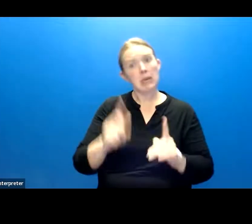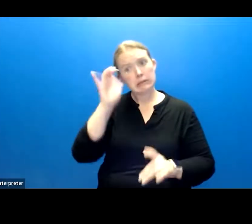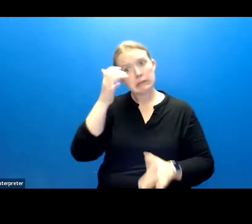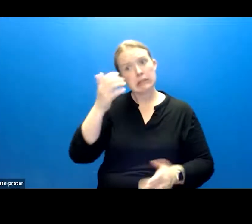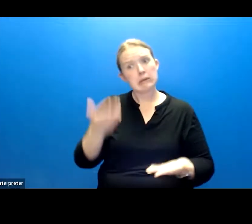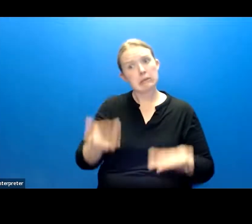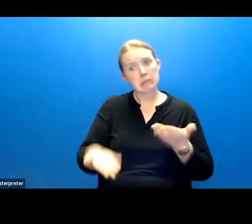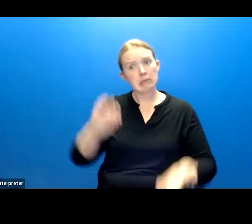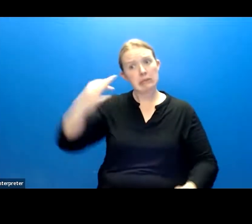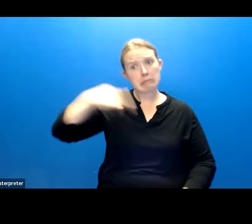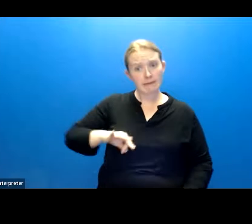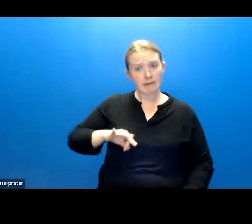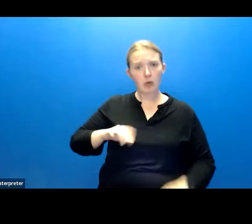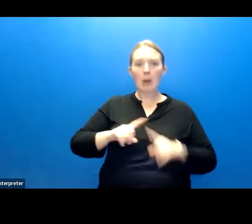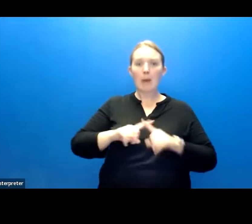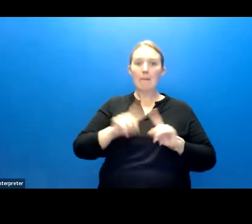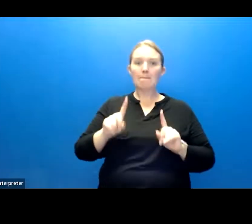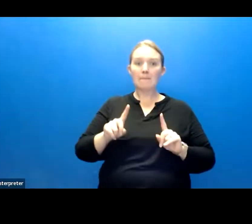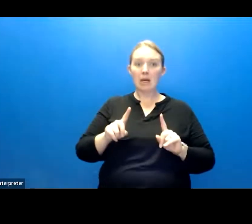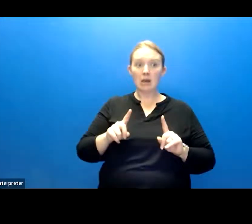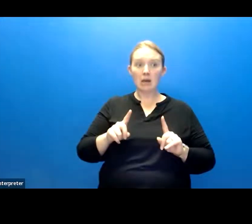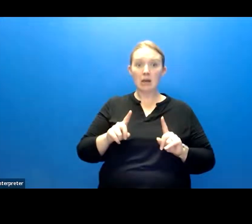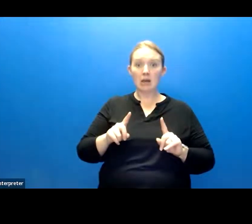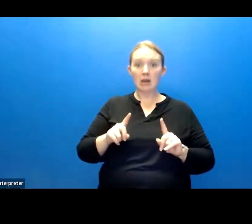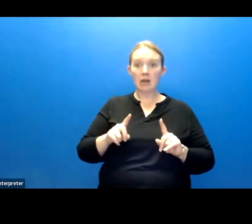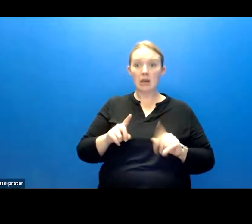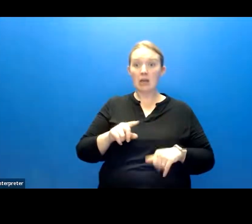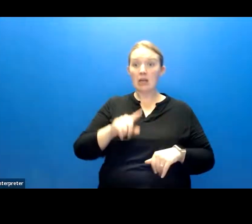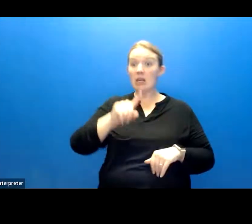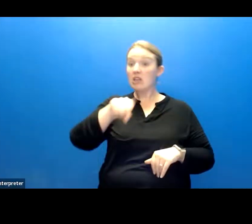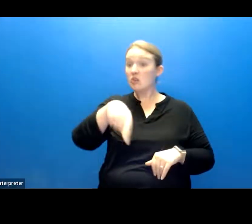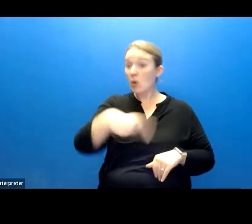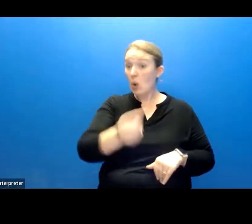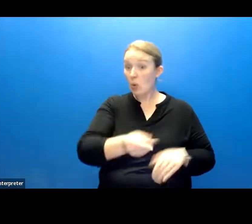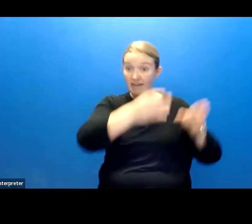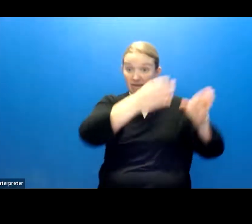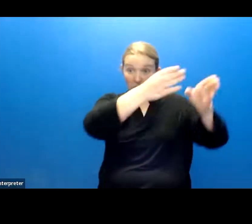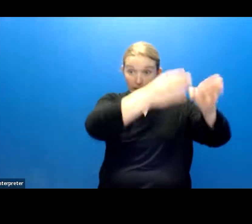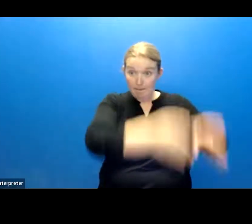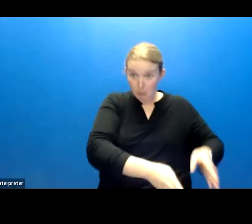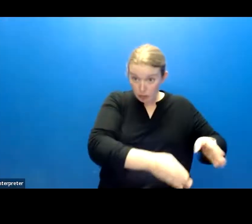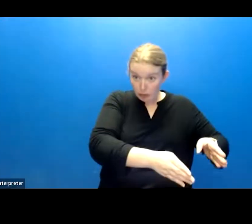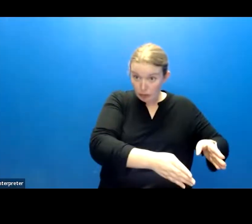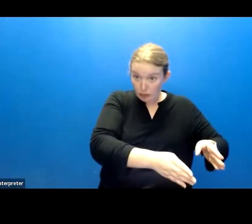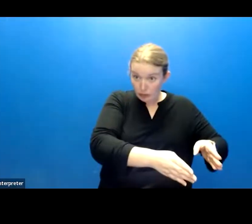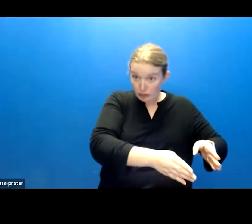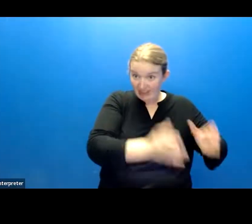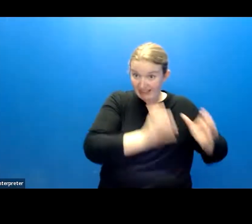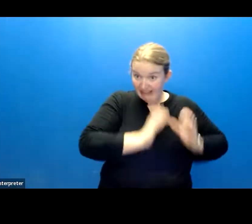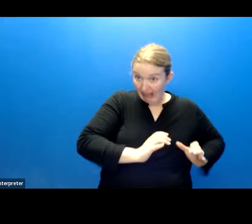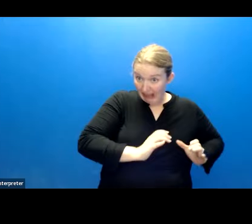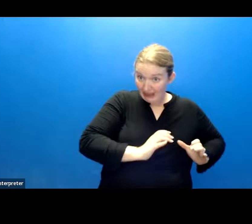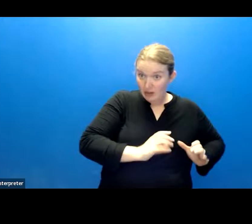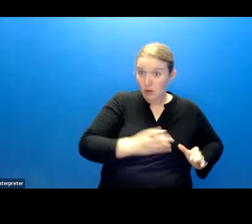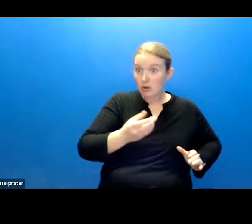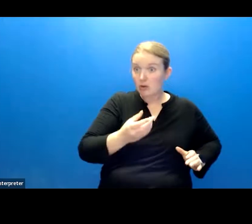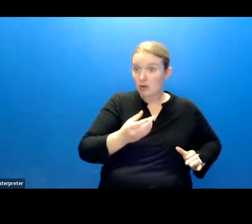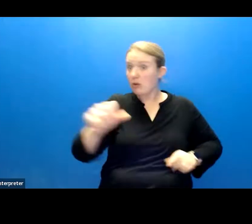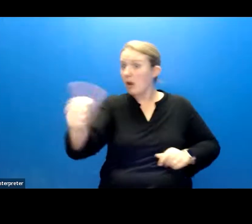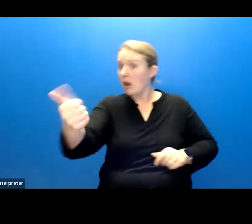but does it extend beyond the individual that is receiving services? Okay,